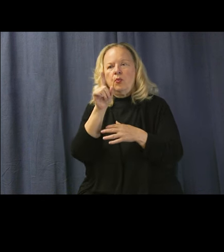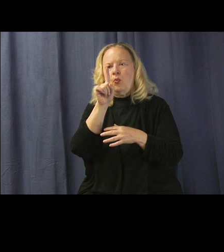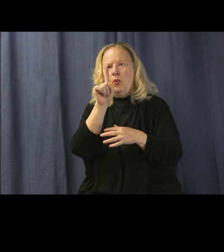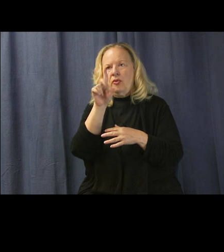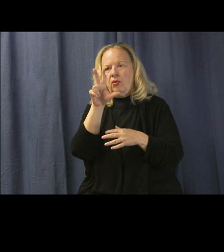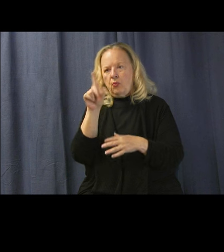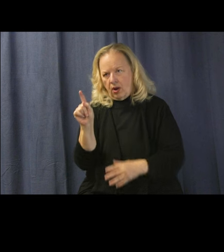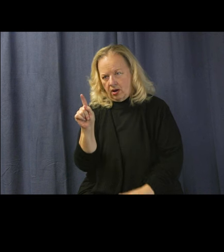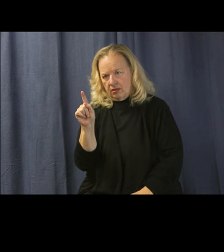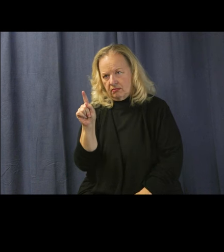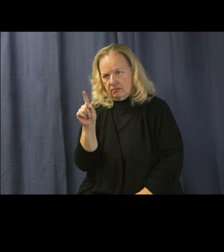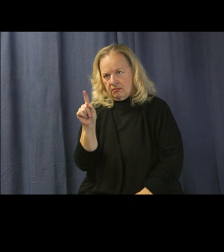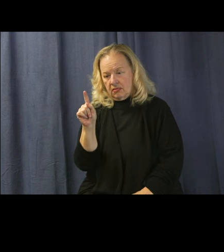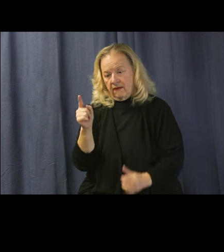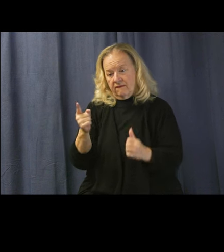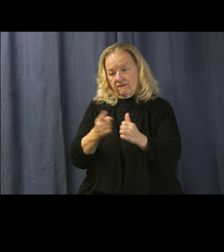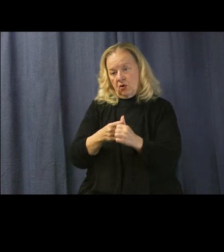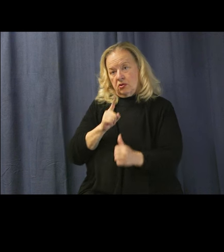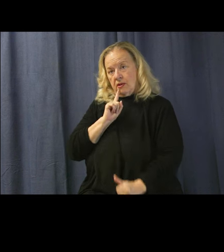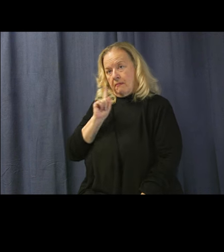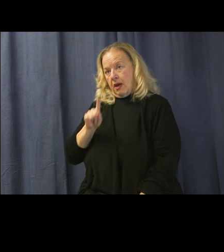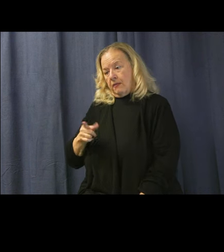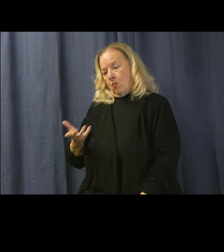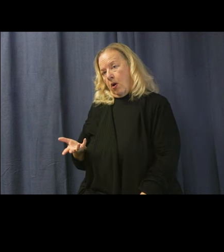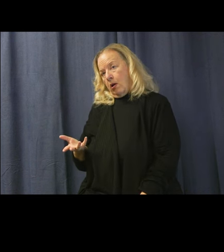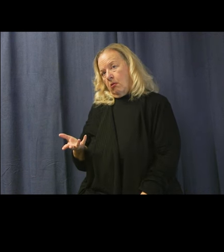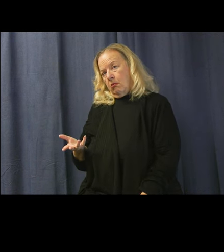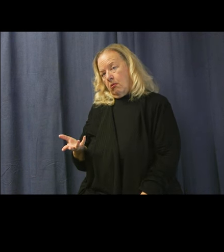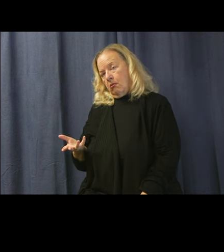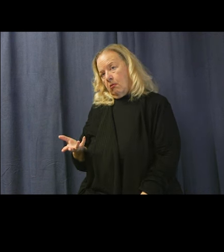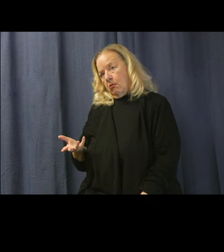131. The first commandment was what?